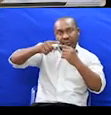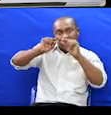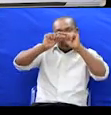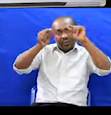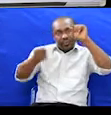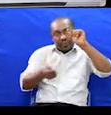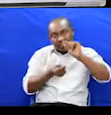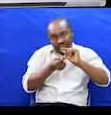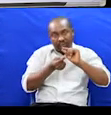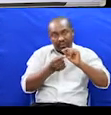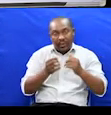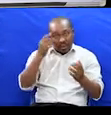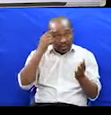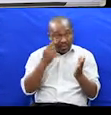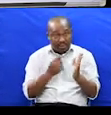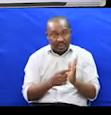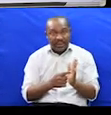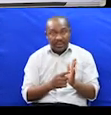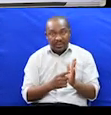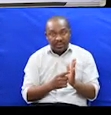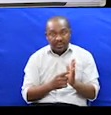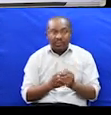It means